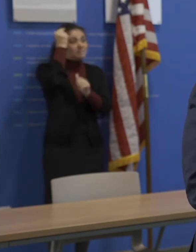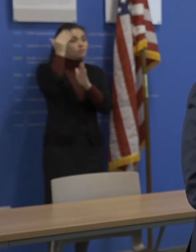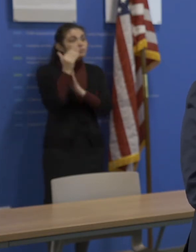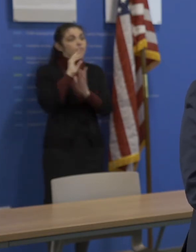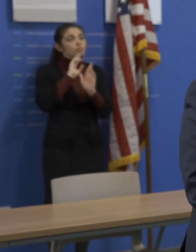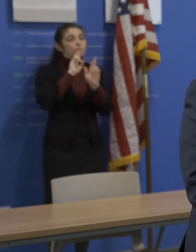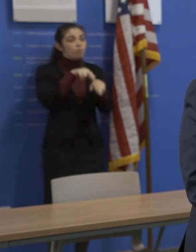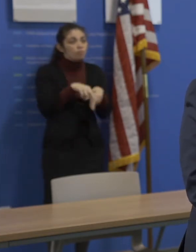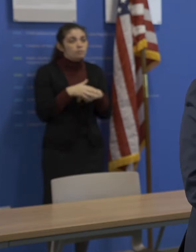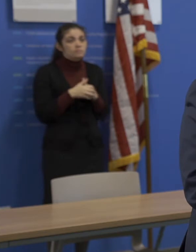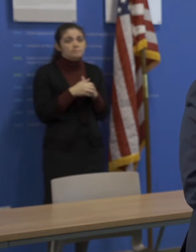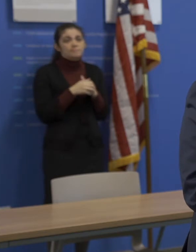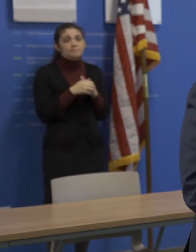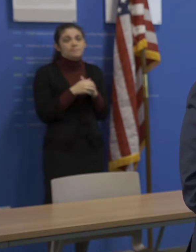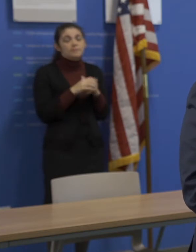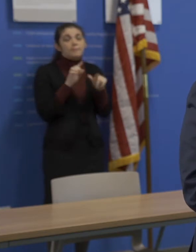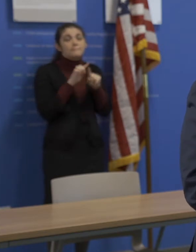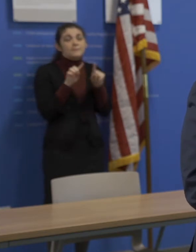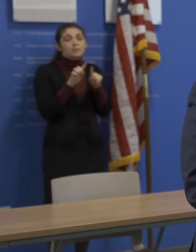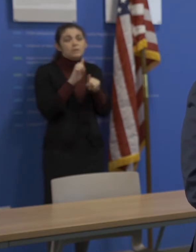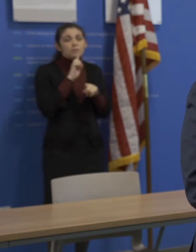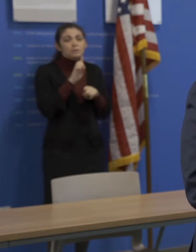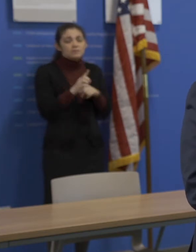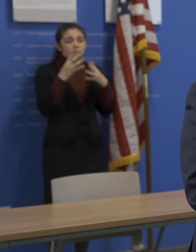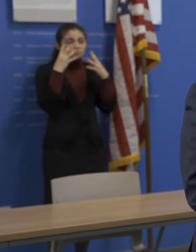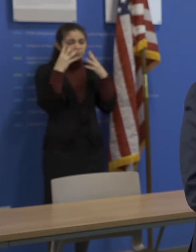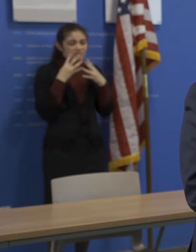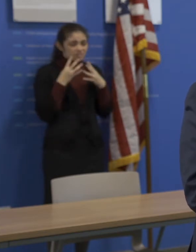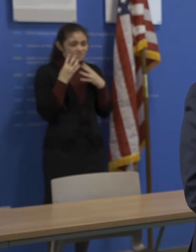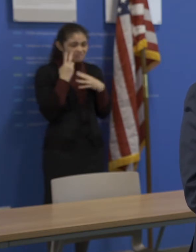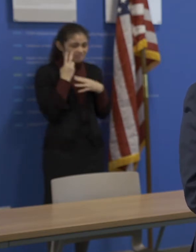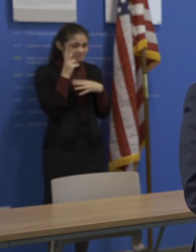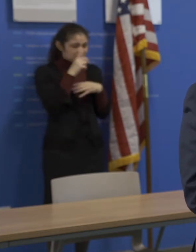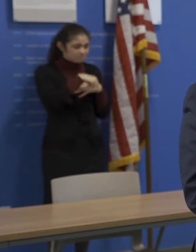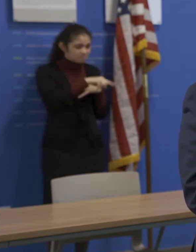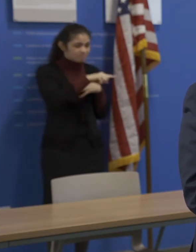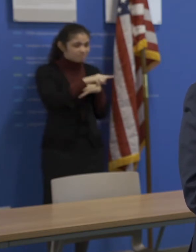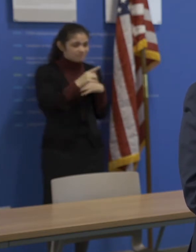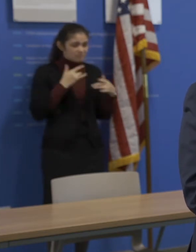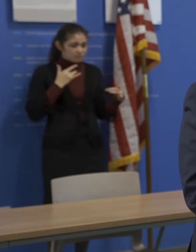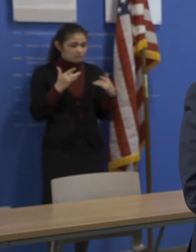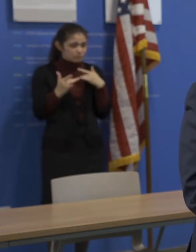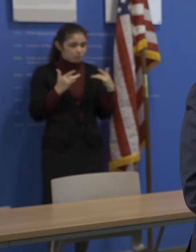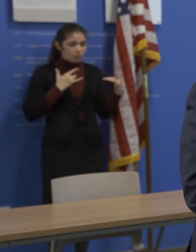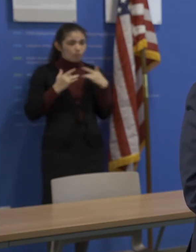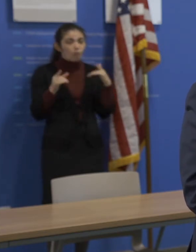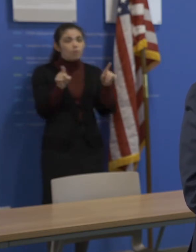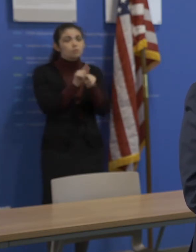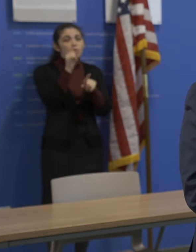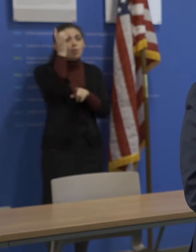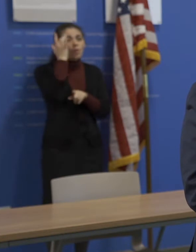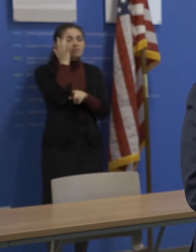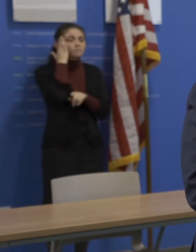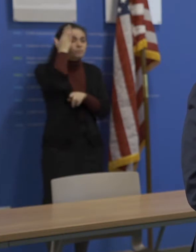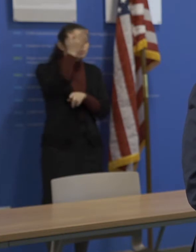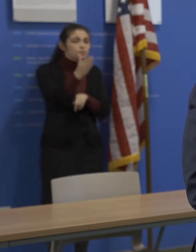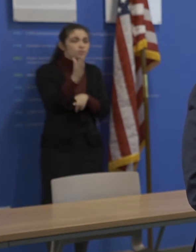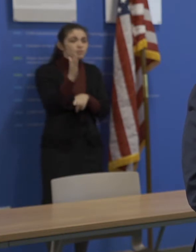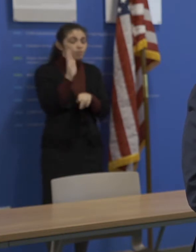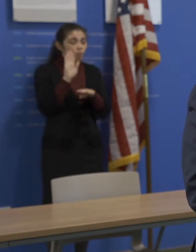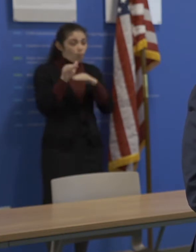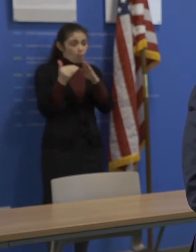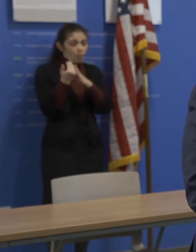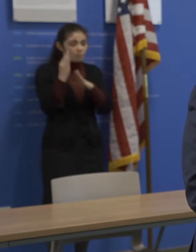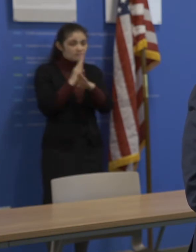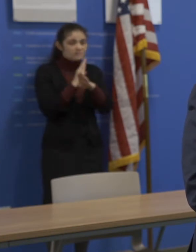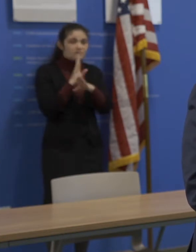orders. But I'm also very, very sad and very concerned about the future of these